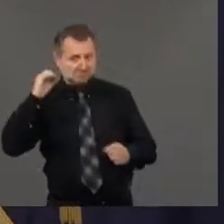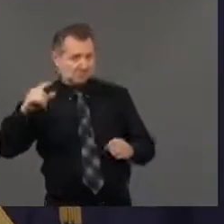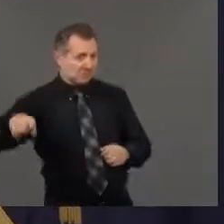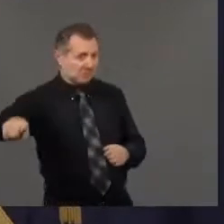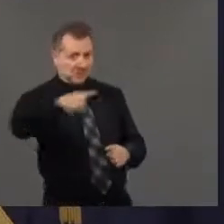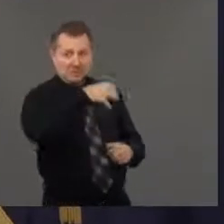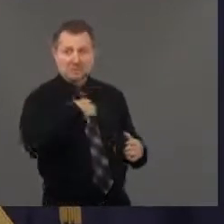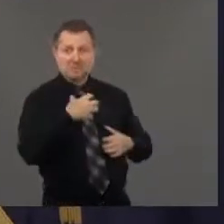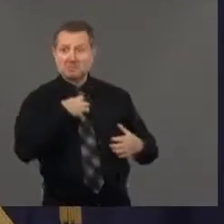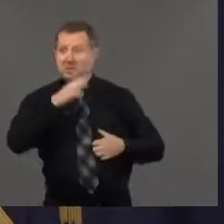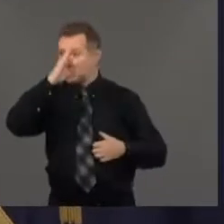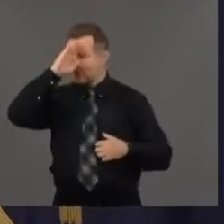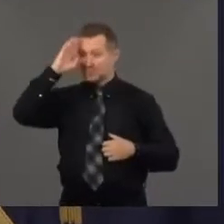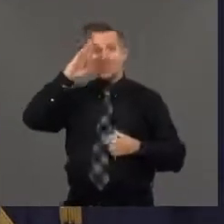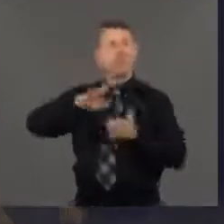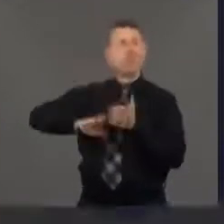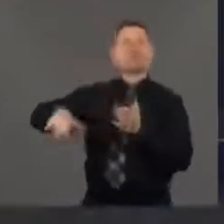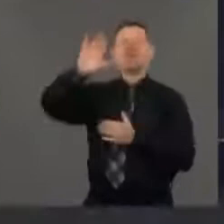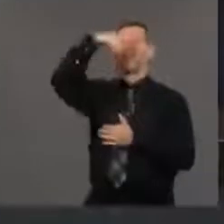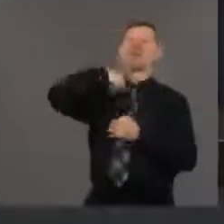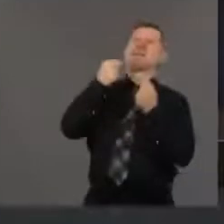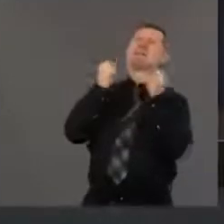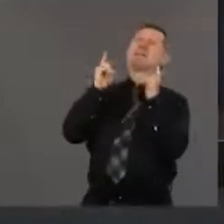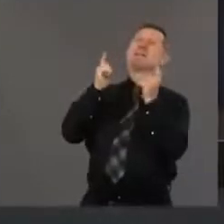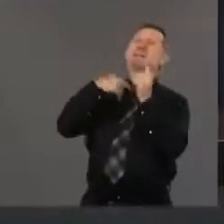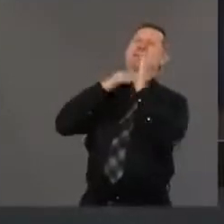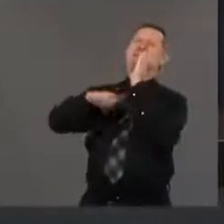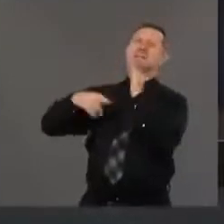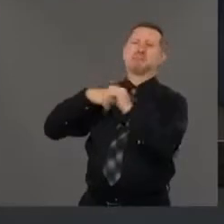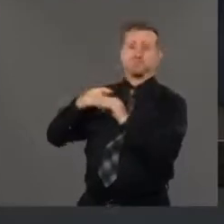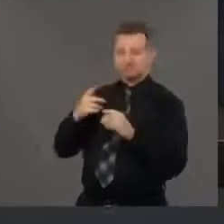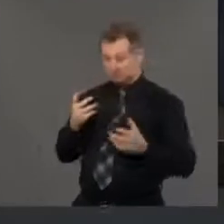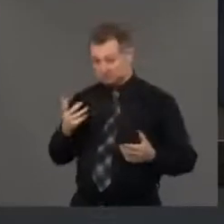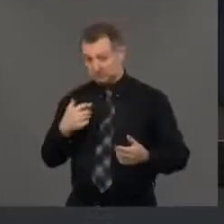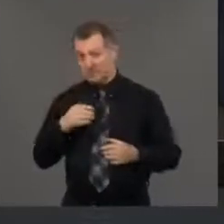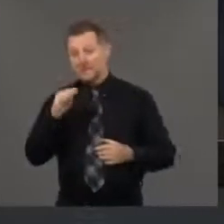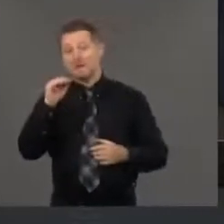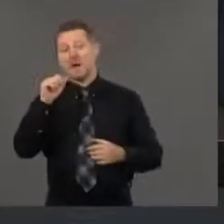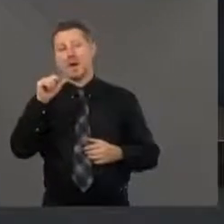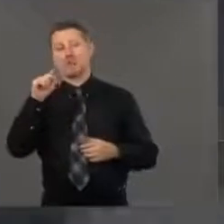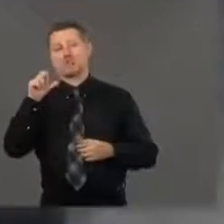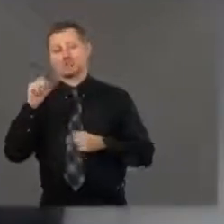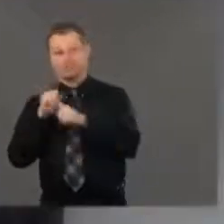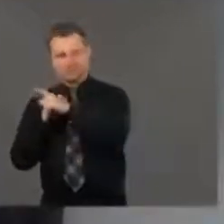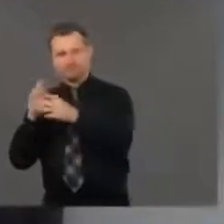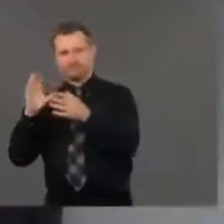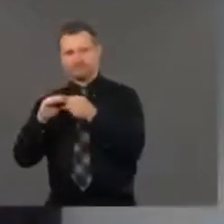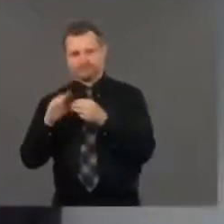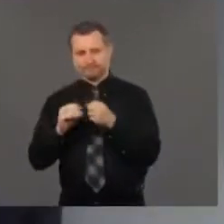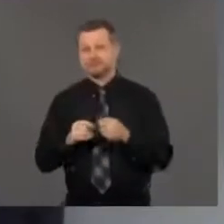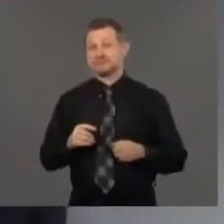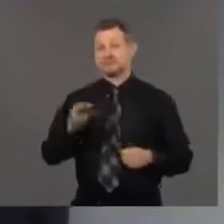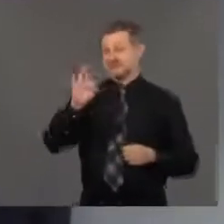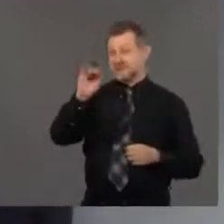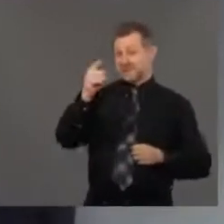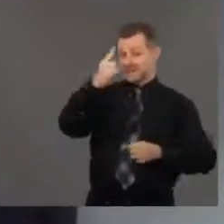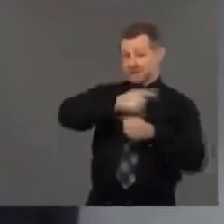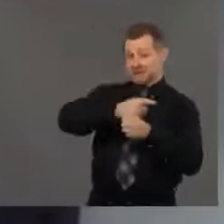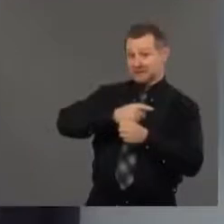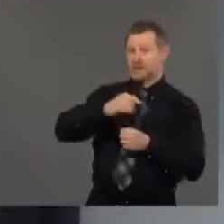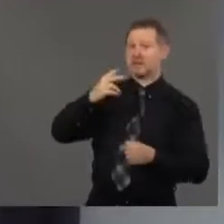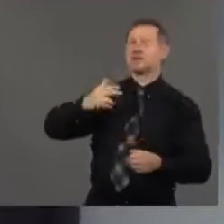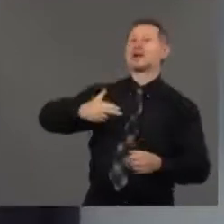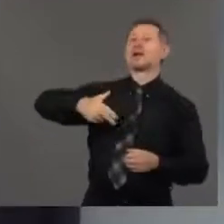waiver. And to the governor's point, and it's the 90 days at the highest burn rate, which is the requirement at